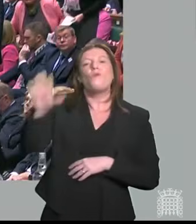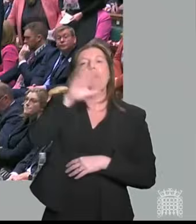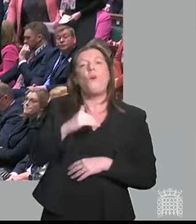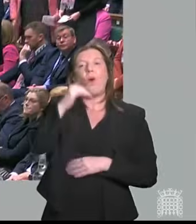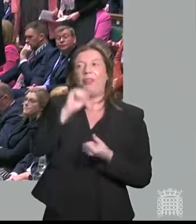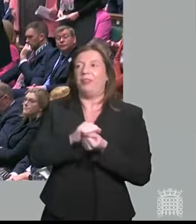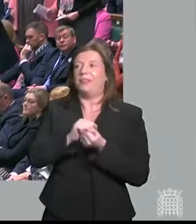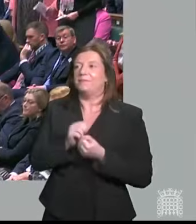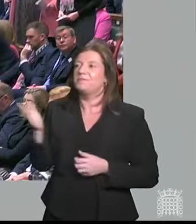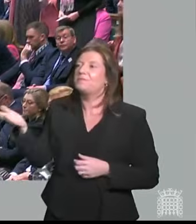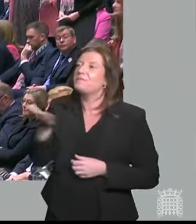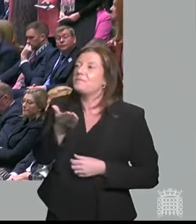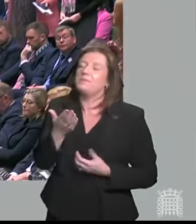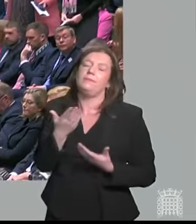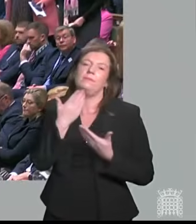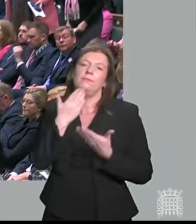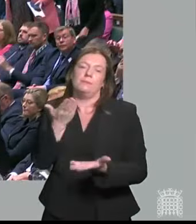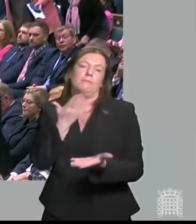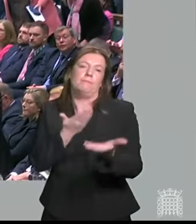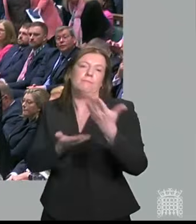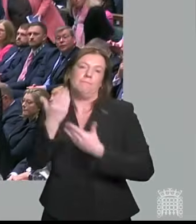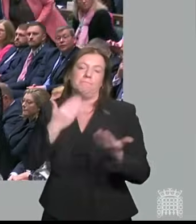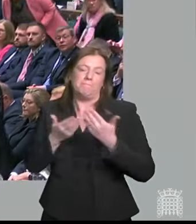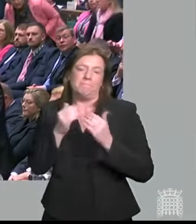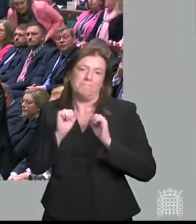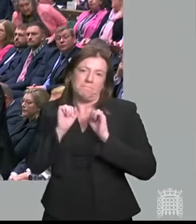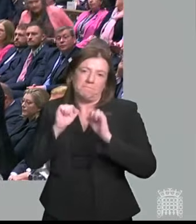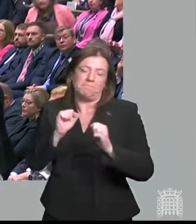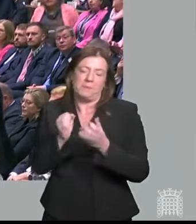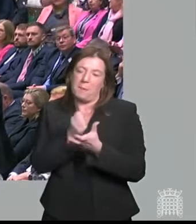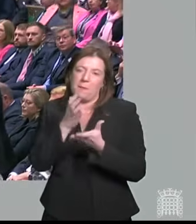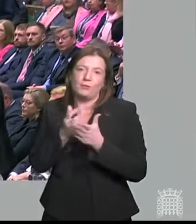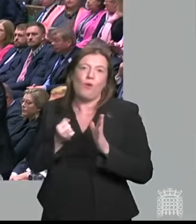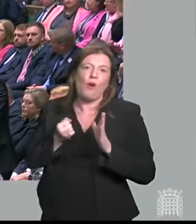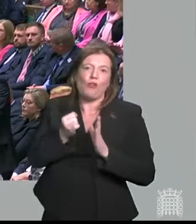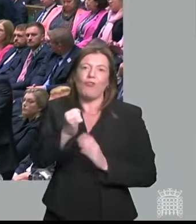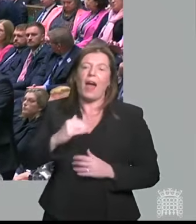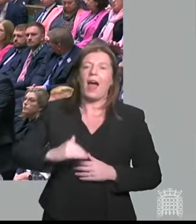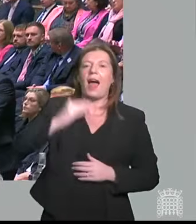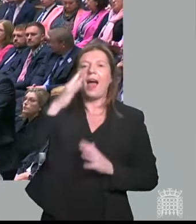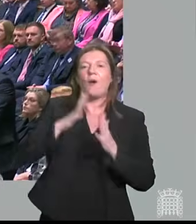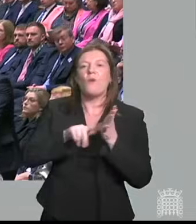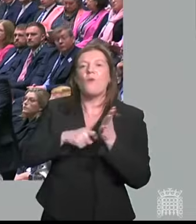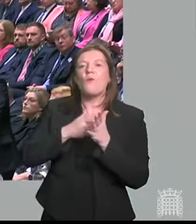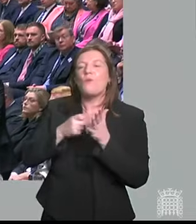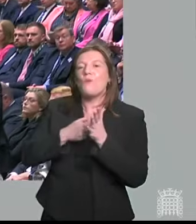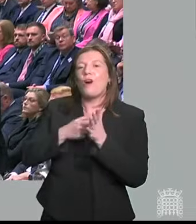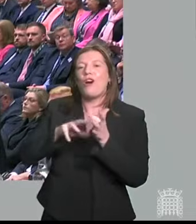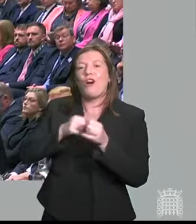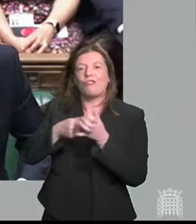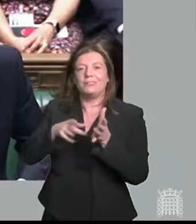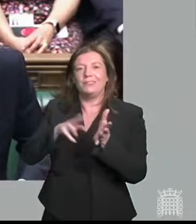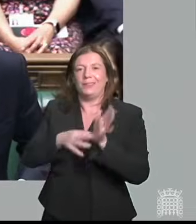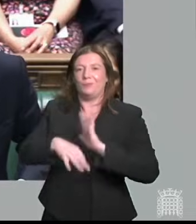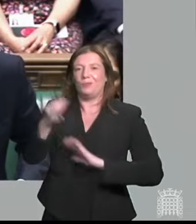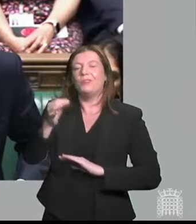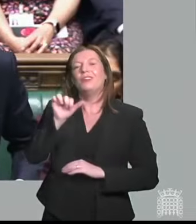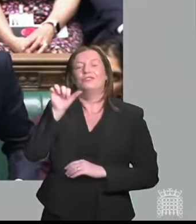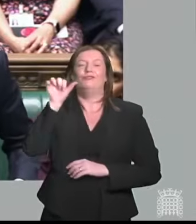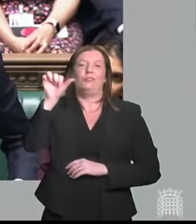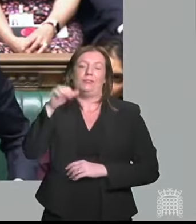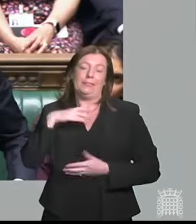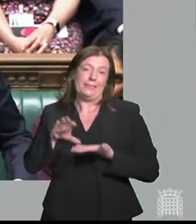I thank my honourable friend for his continued campaign to improve rail services in Warrington? And he's right. We will be